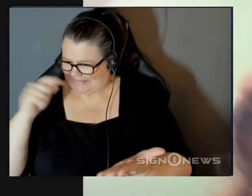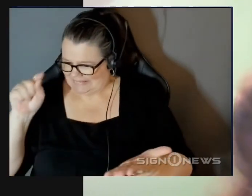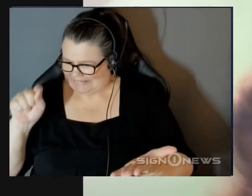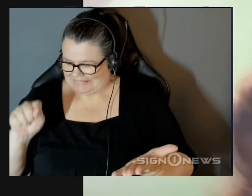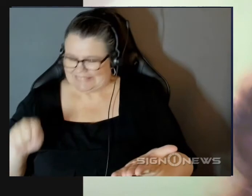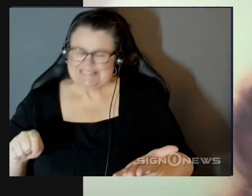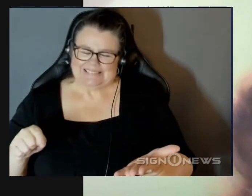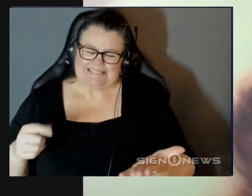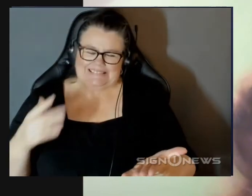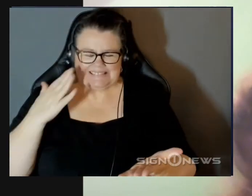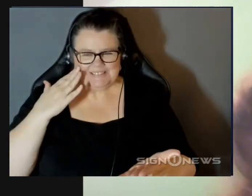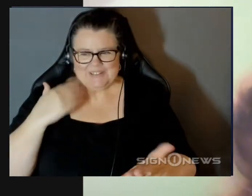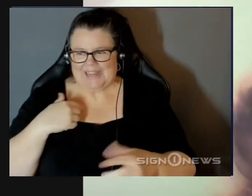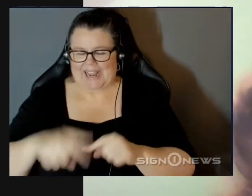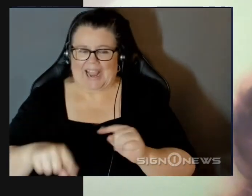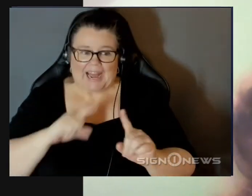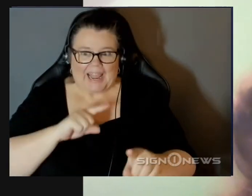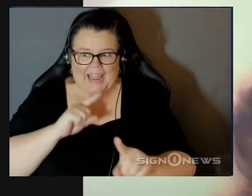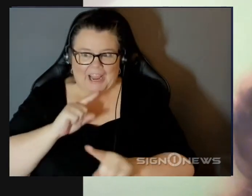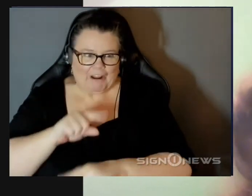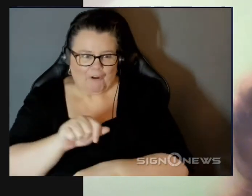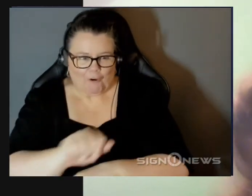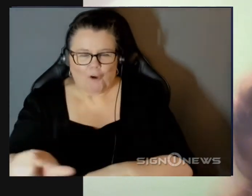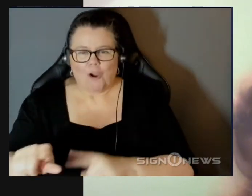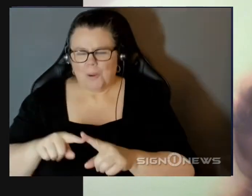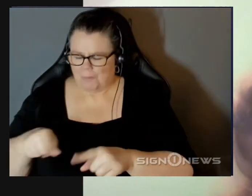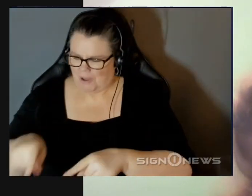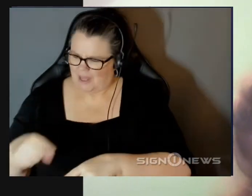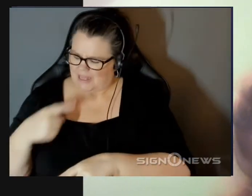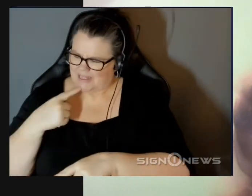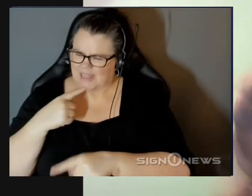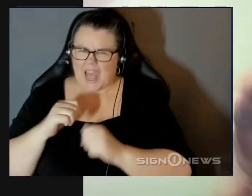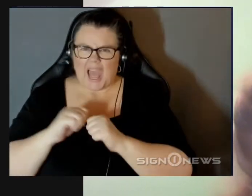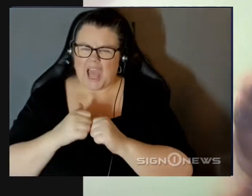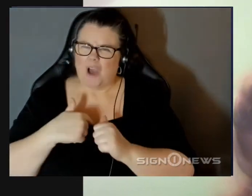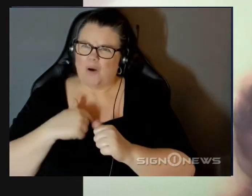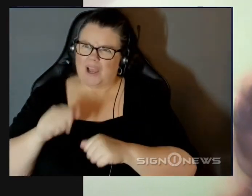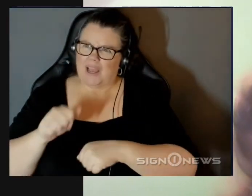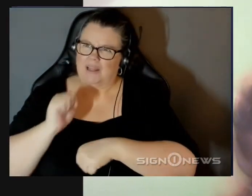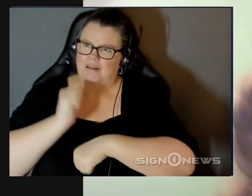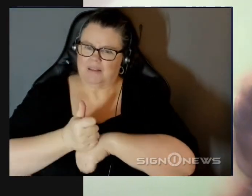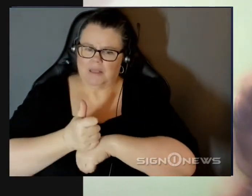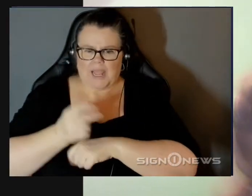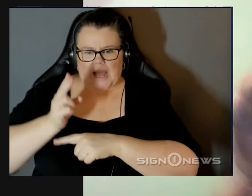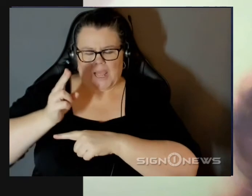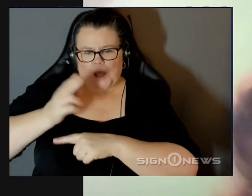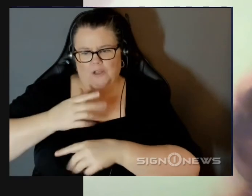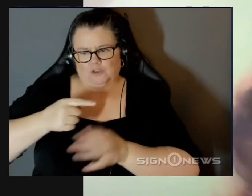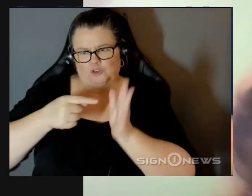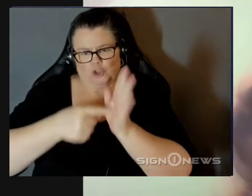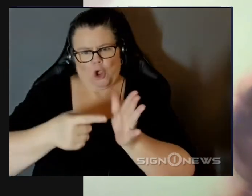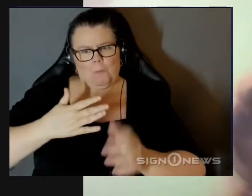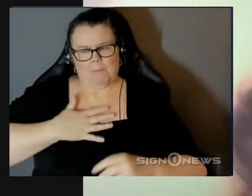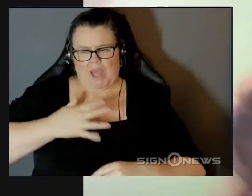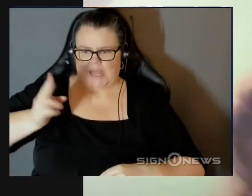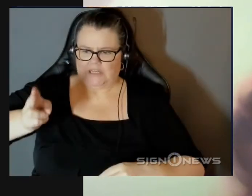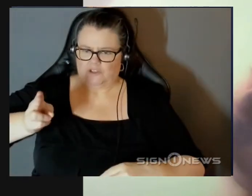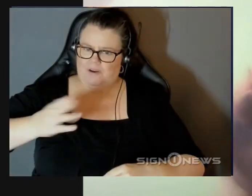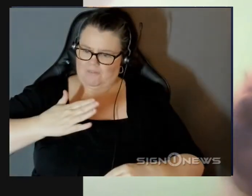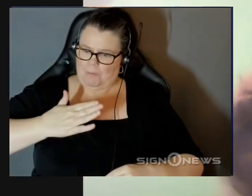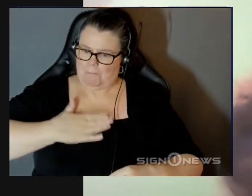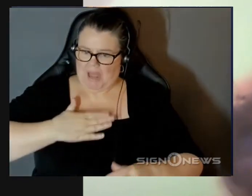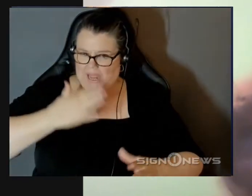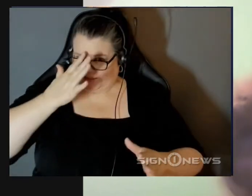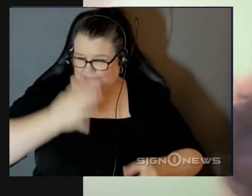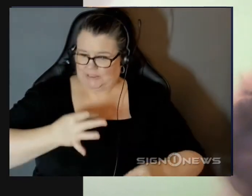Q&A. How does one establish a history of decision-making process? Joan kind of touched upon that a bit when she spoke. I think that's what you want to